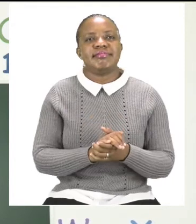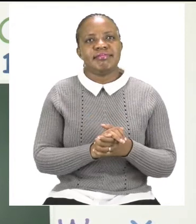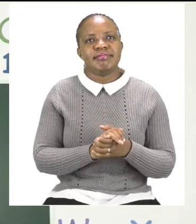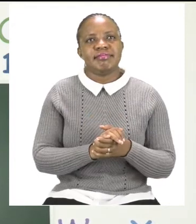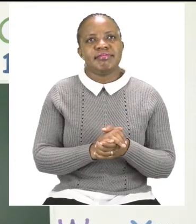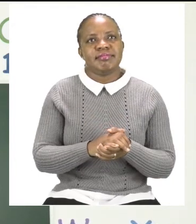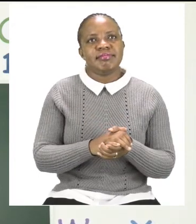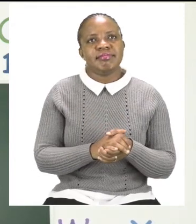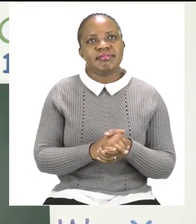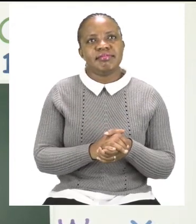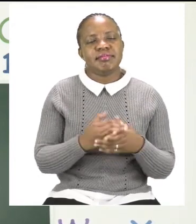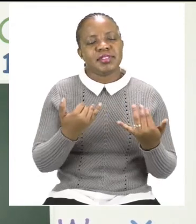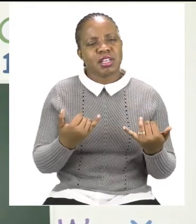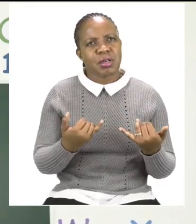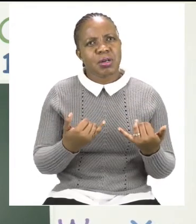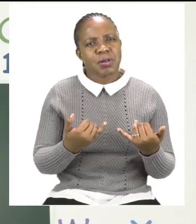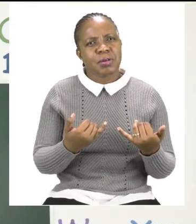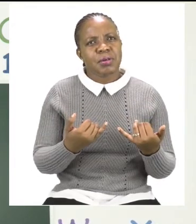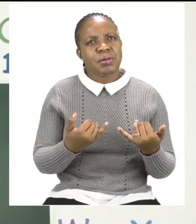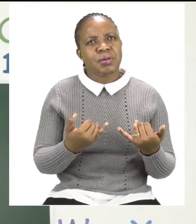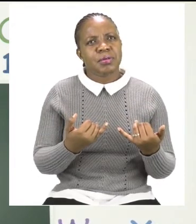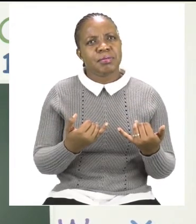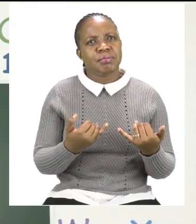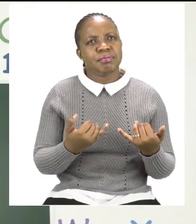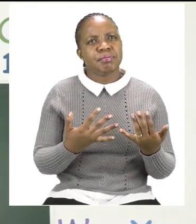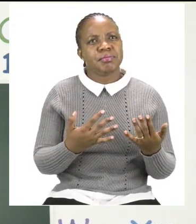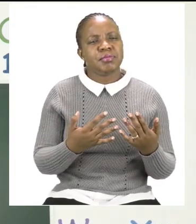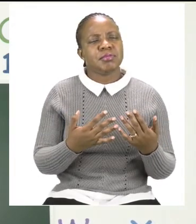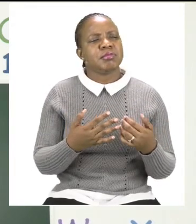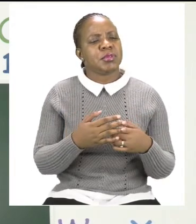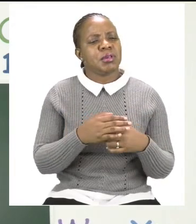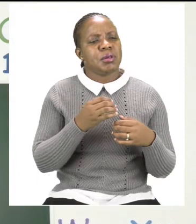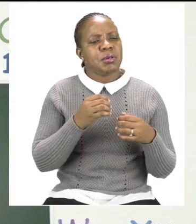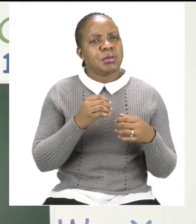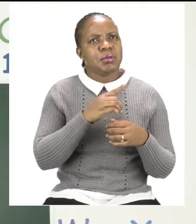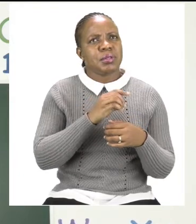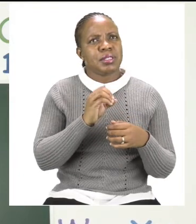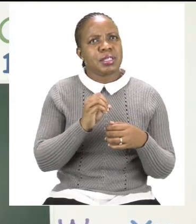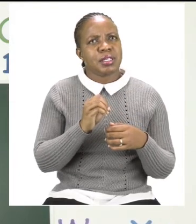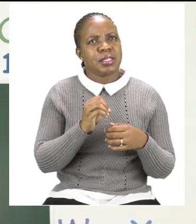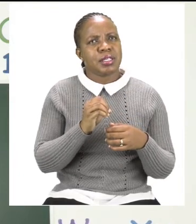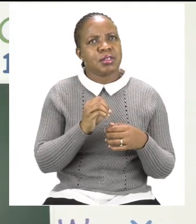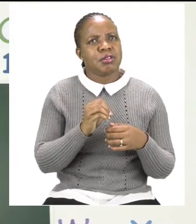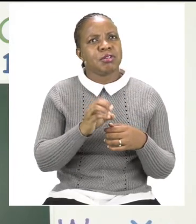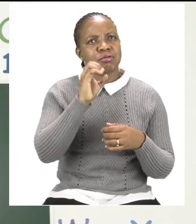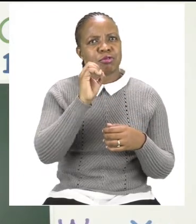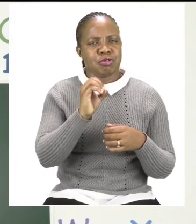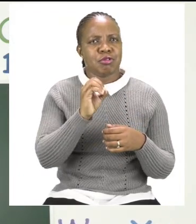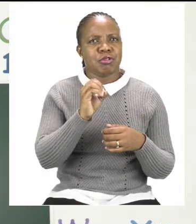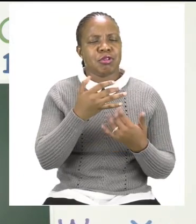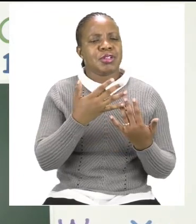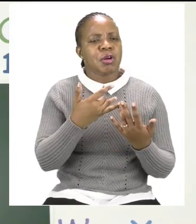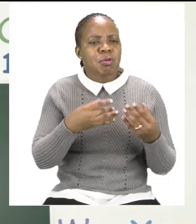on from 10 to get to 10, our answer would be 0.